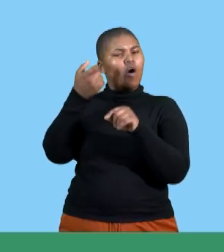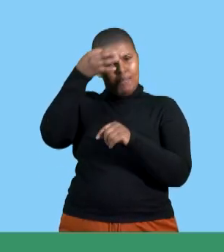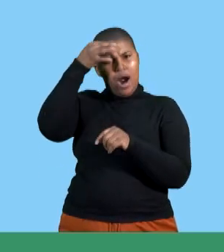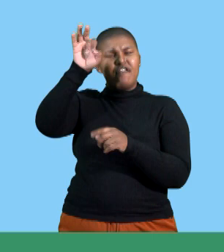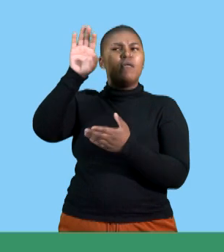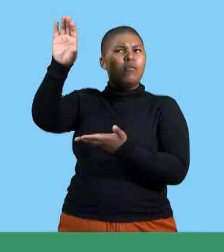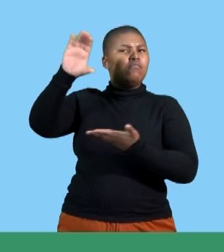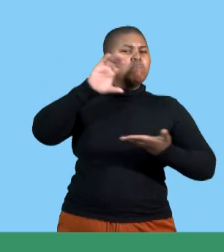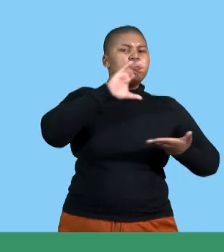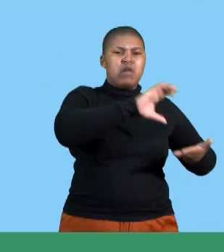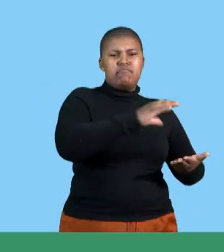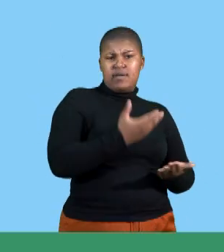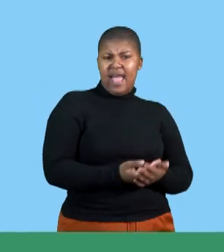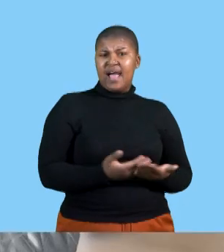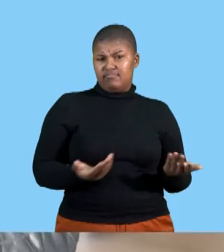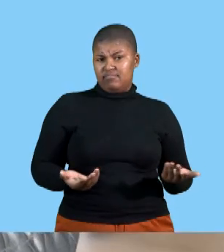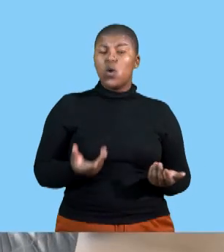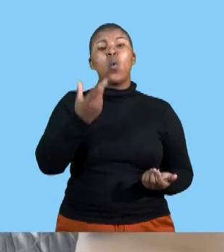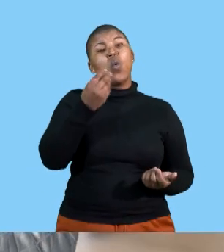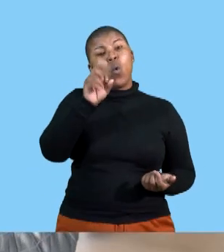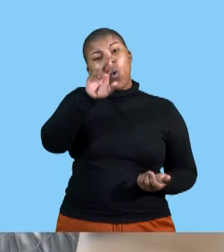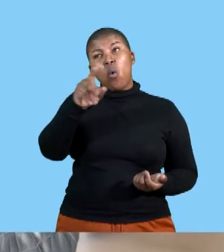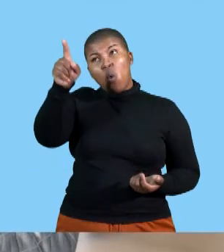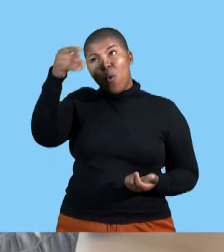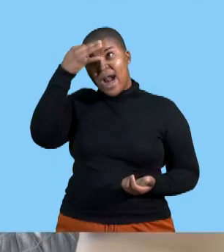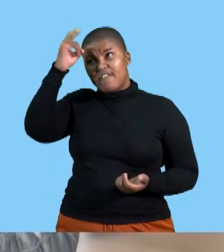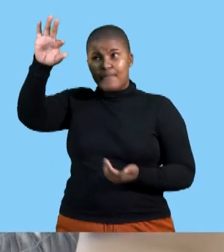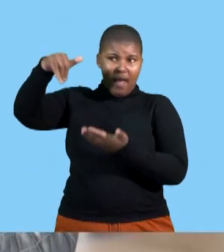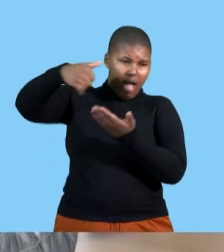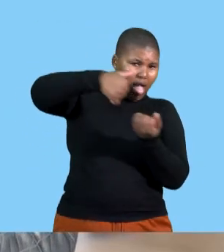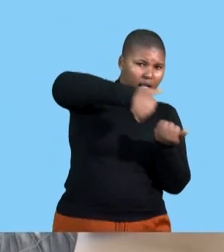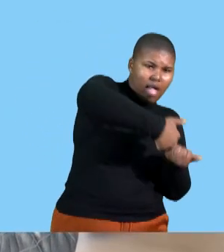the government can also offer help to non-profit companies.